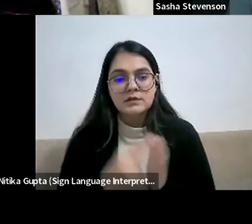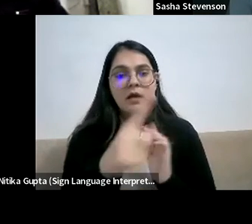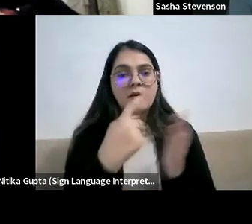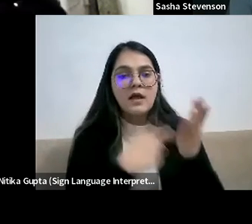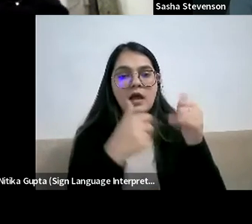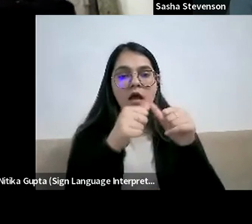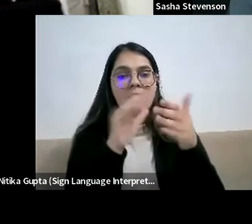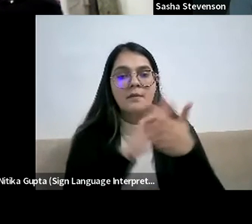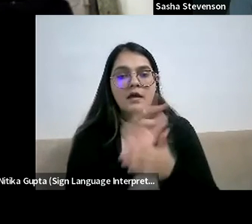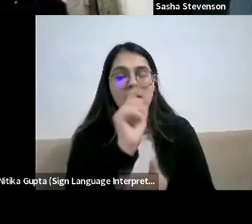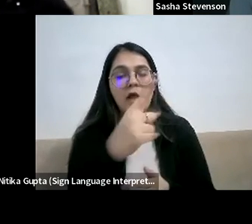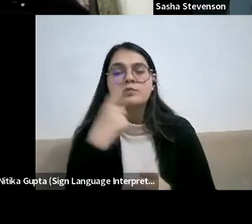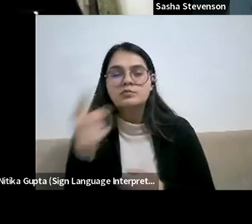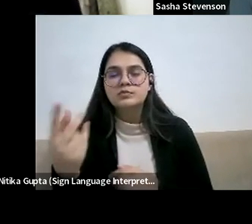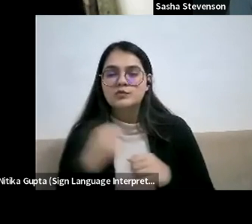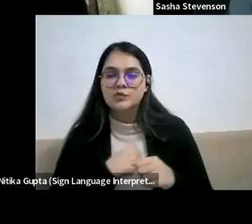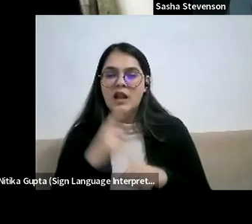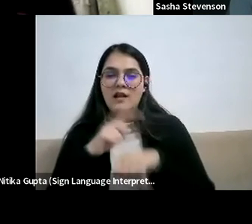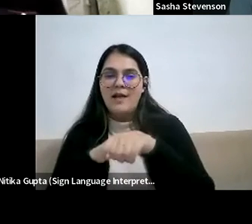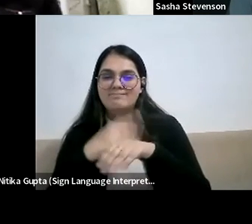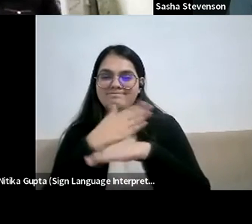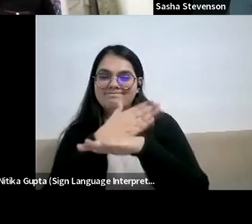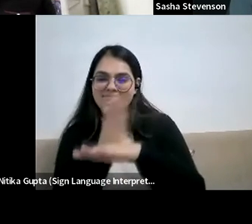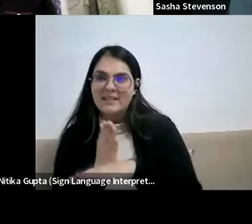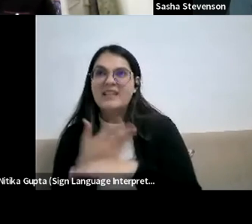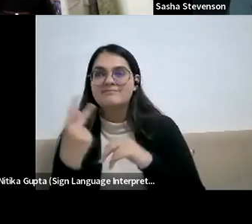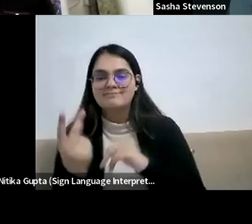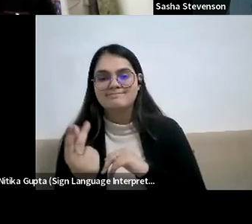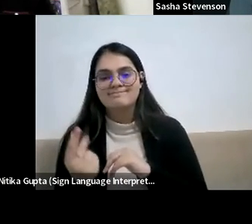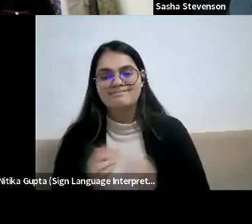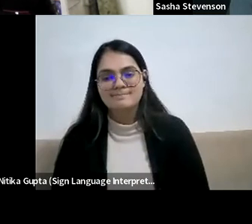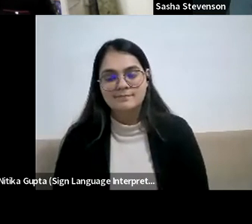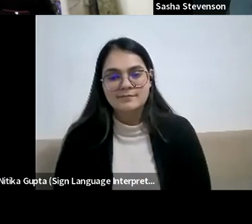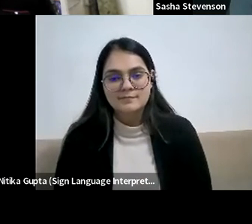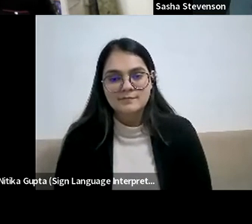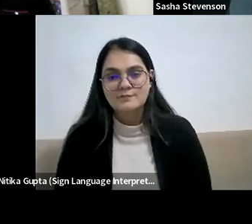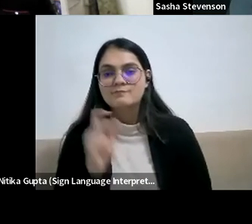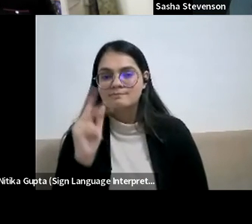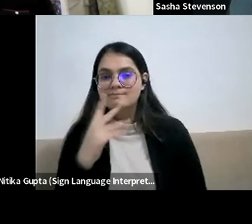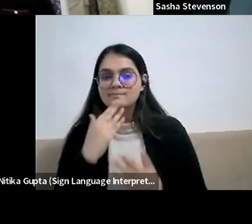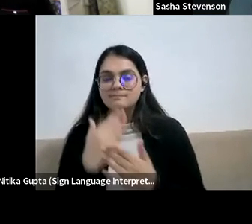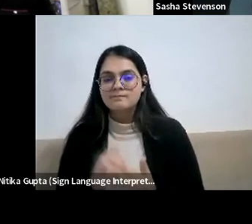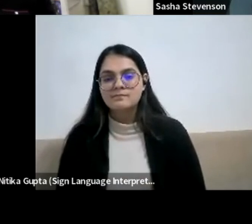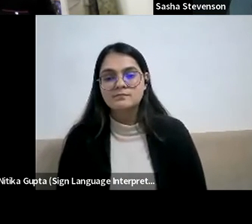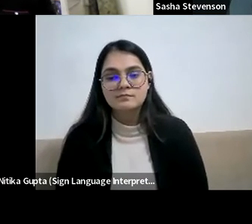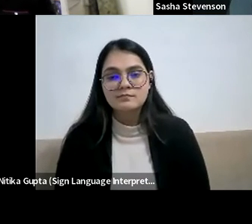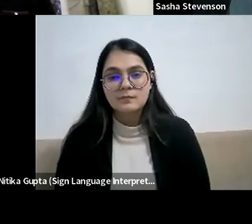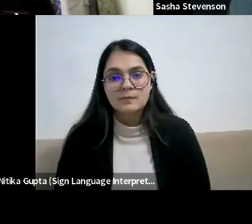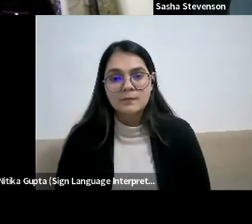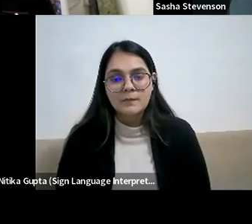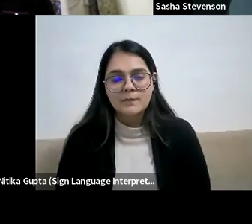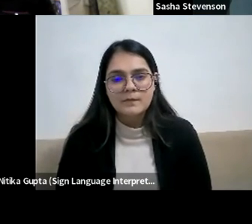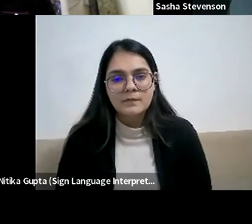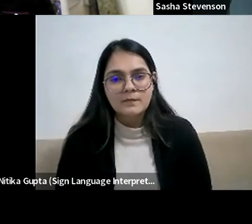in a minute or so, because we are Quickly. running behind time, Yes. behind schedule. Yeah. Thank you. So instead of having